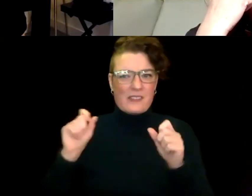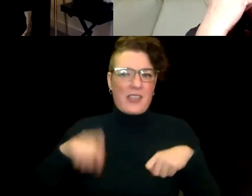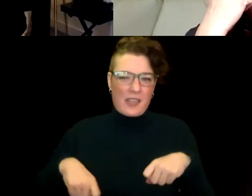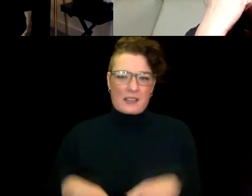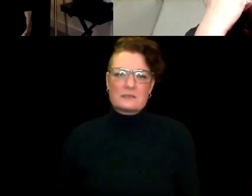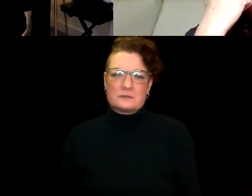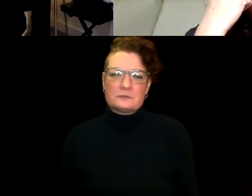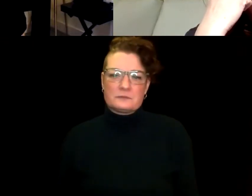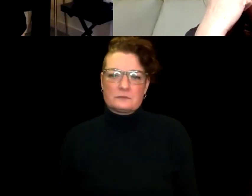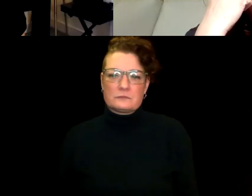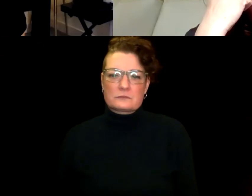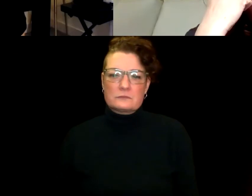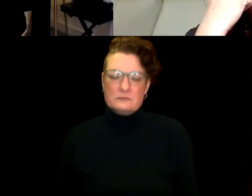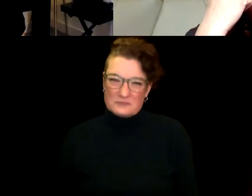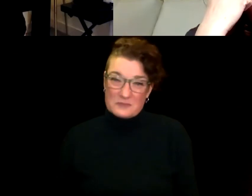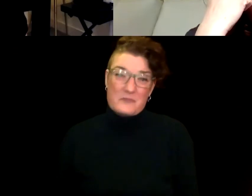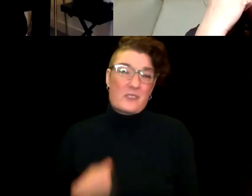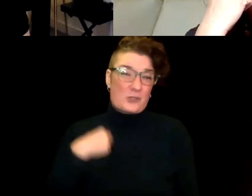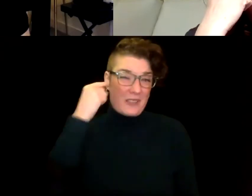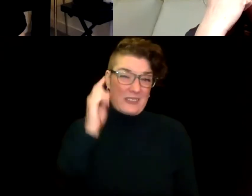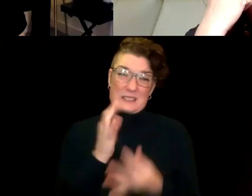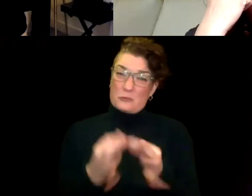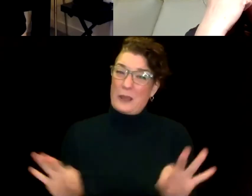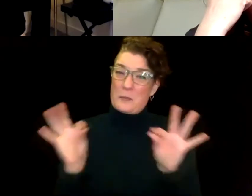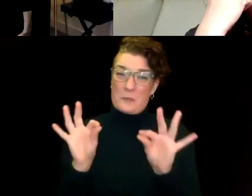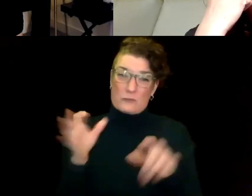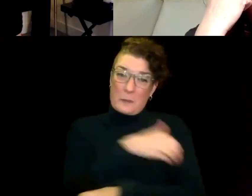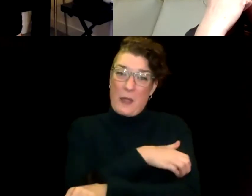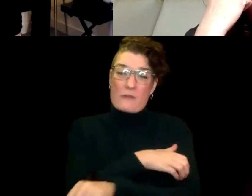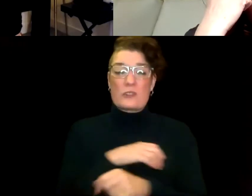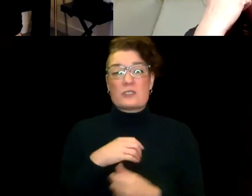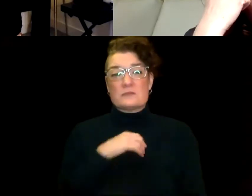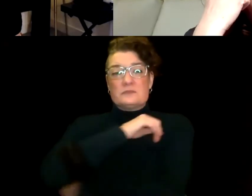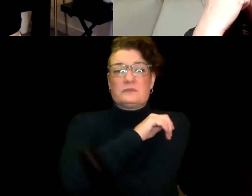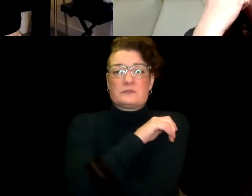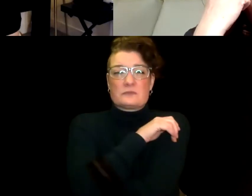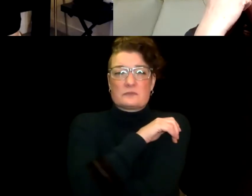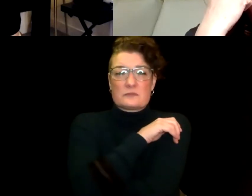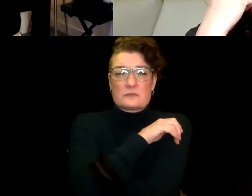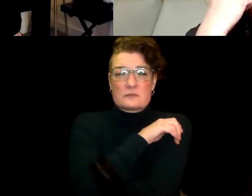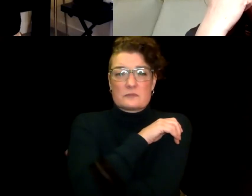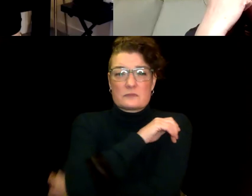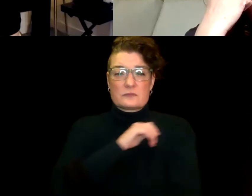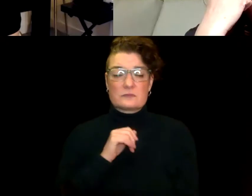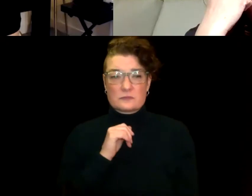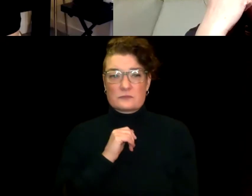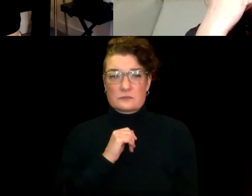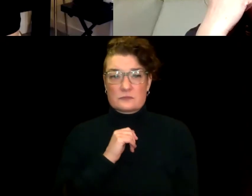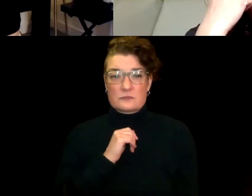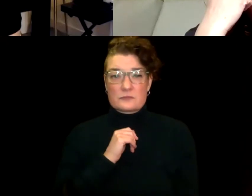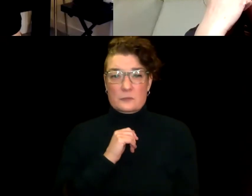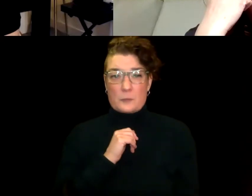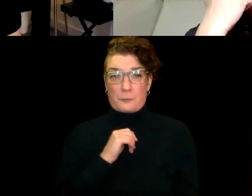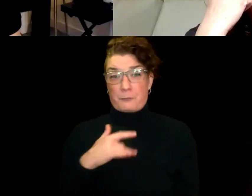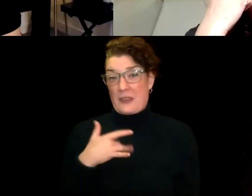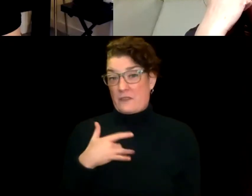so I think it's really powerful. I think the thing that might not be about social media, I think social media allows people who